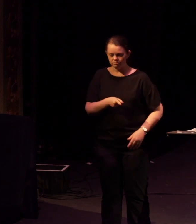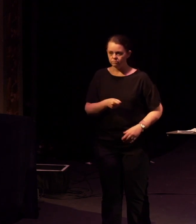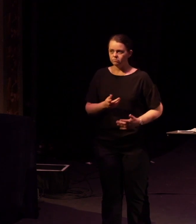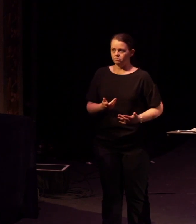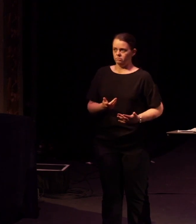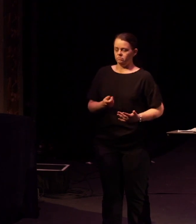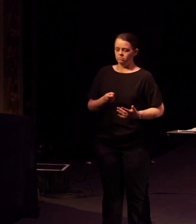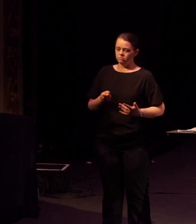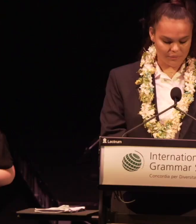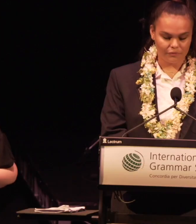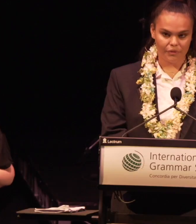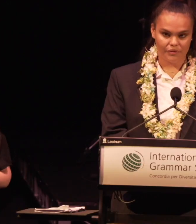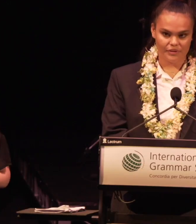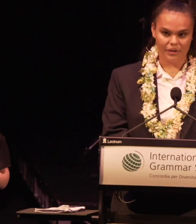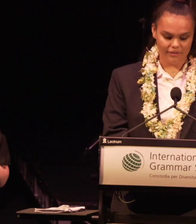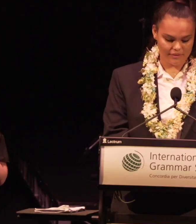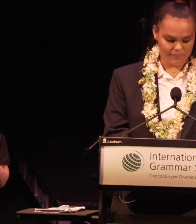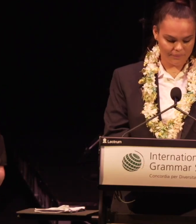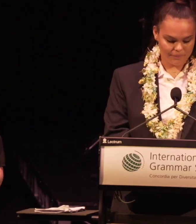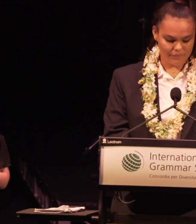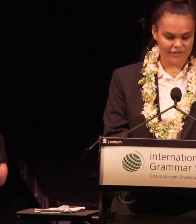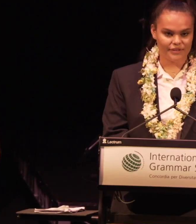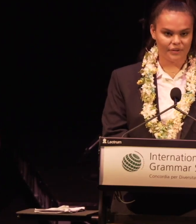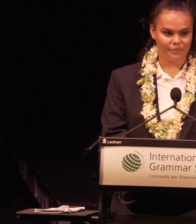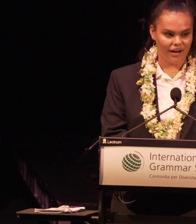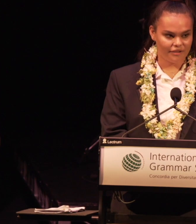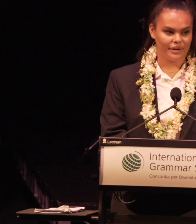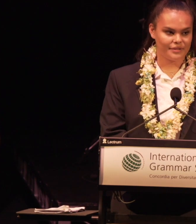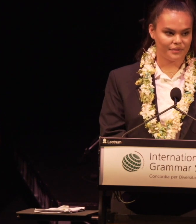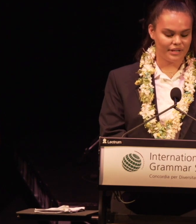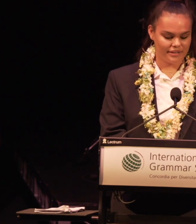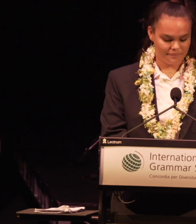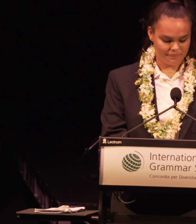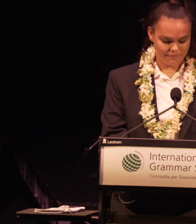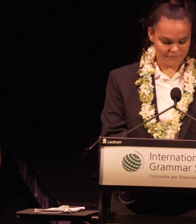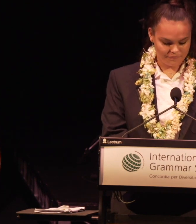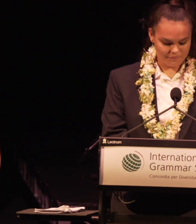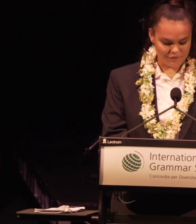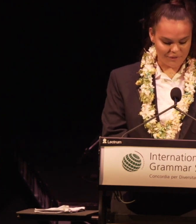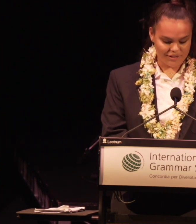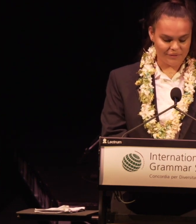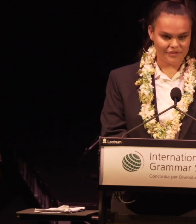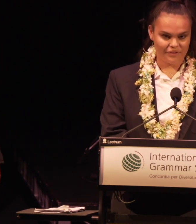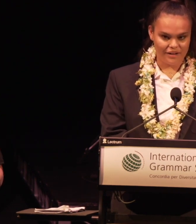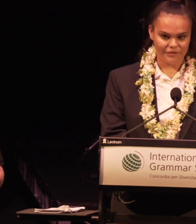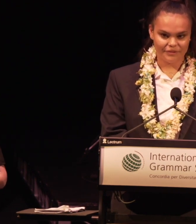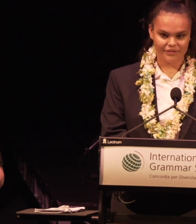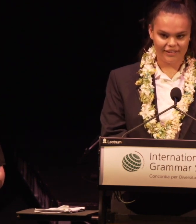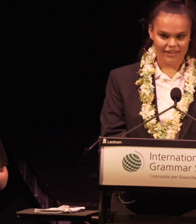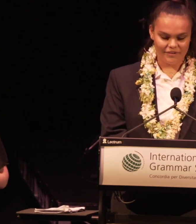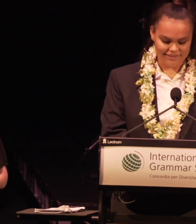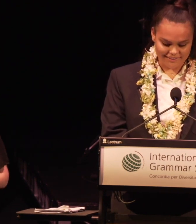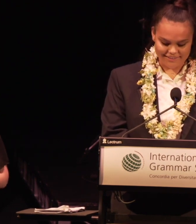been a heavy weight on our backs as we've walked through this world, but this is only part of my story. My story is one of